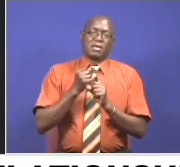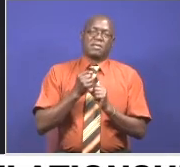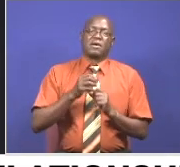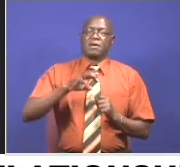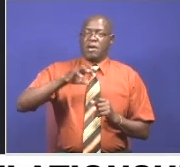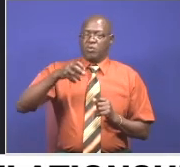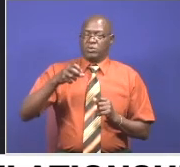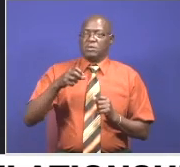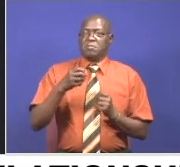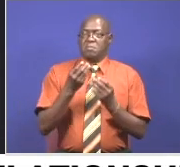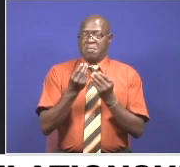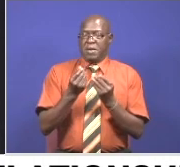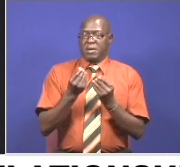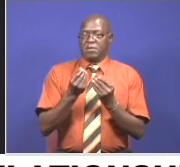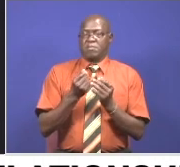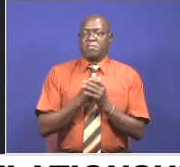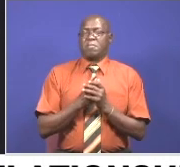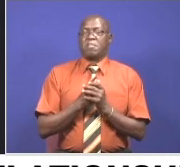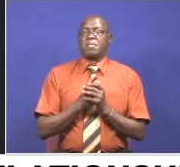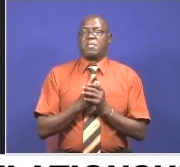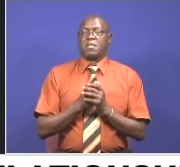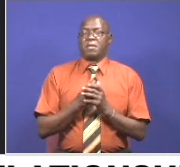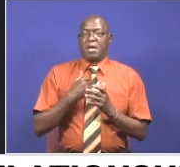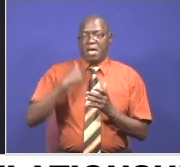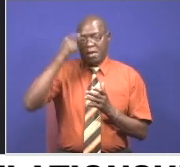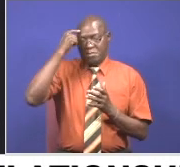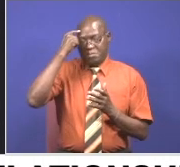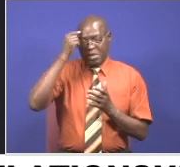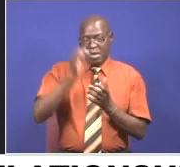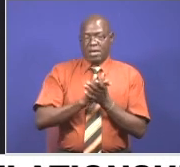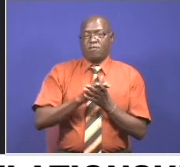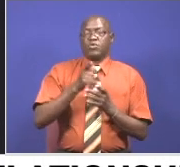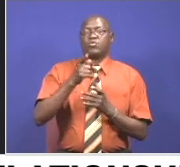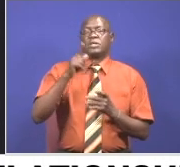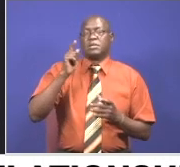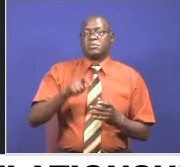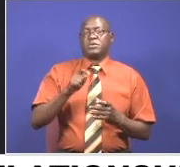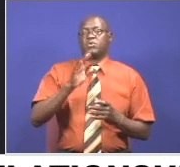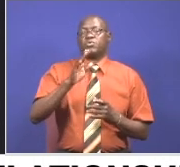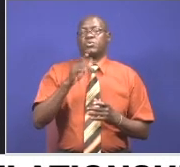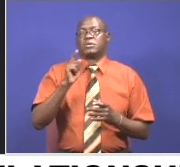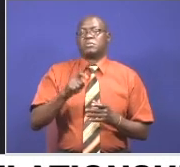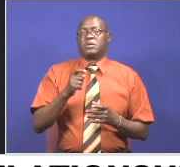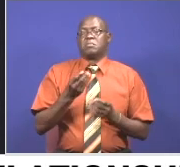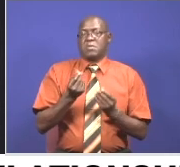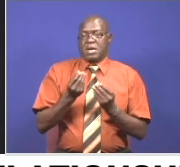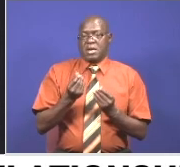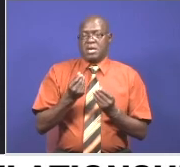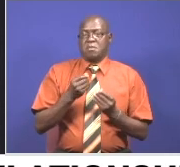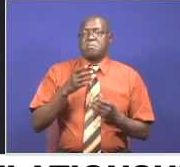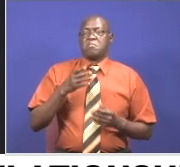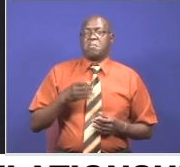believe that money is supposed to, you're also supposed to marry your money. Then how do you marry your money in a manner that you